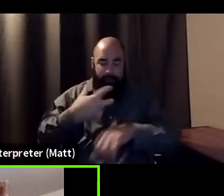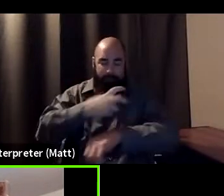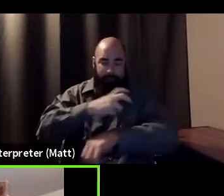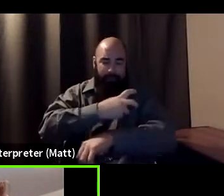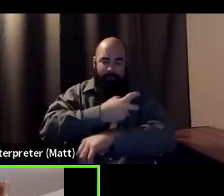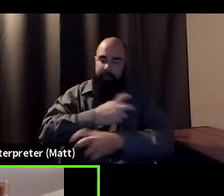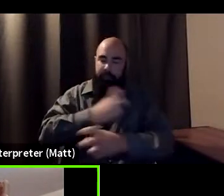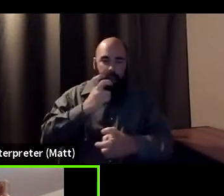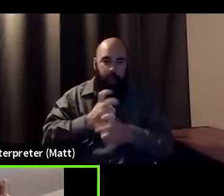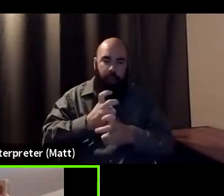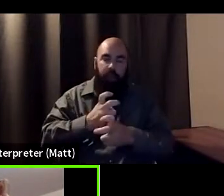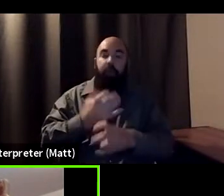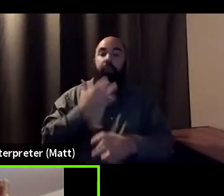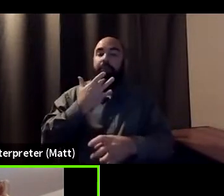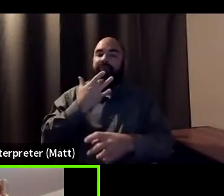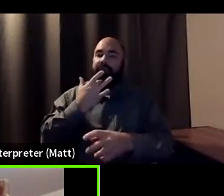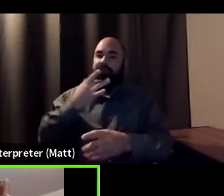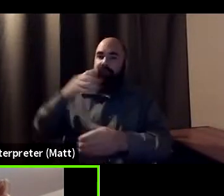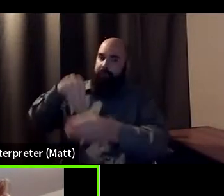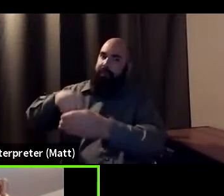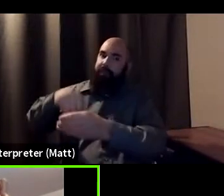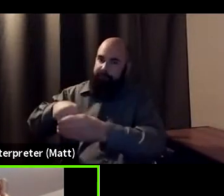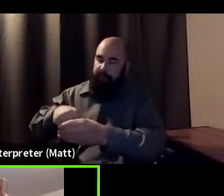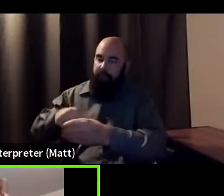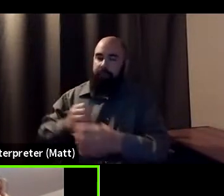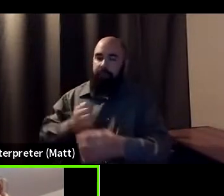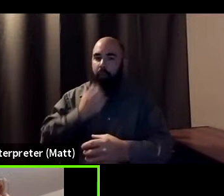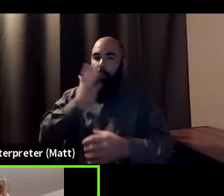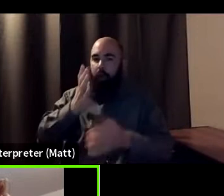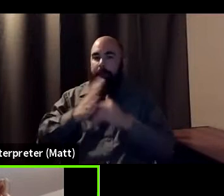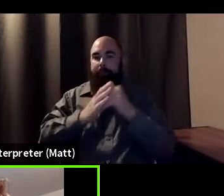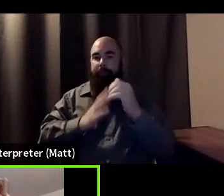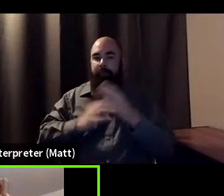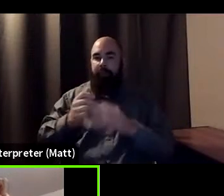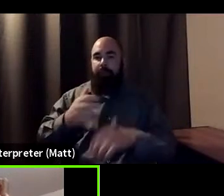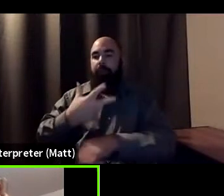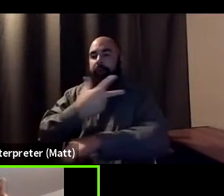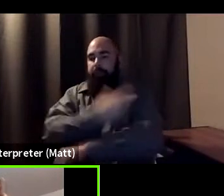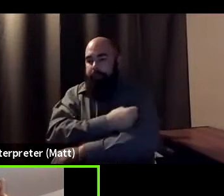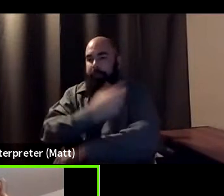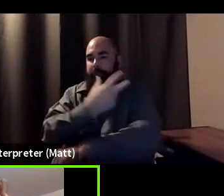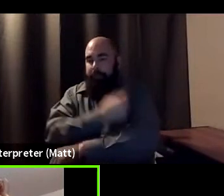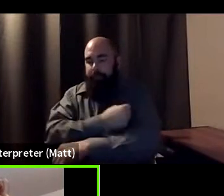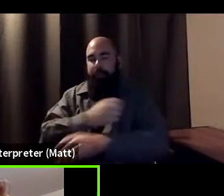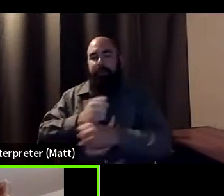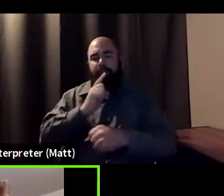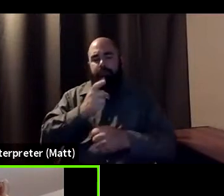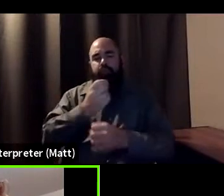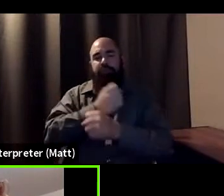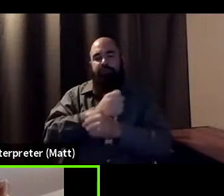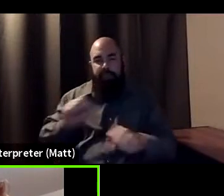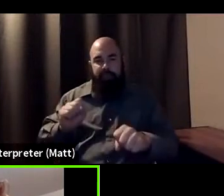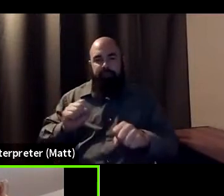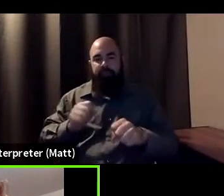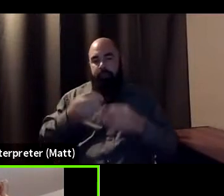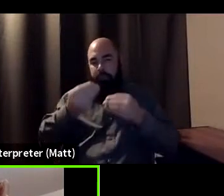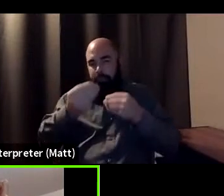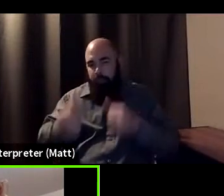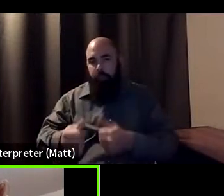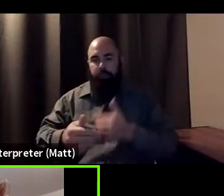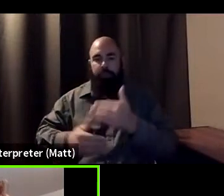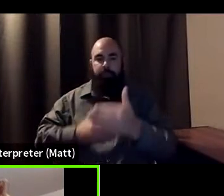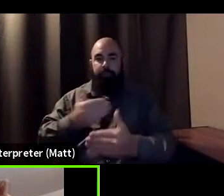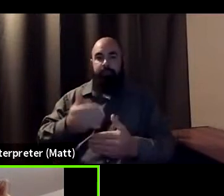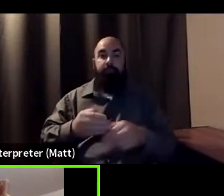and we could do the best we could with getting a large number of people through and still practicing good precautions. And